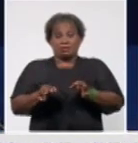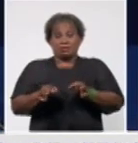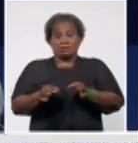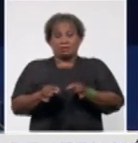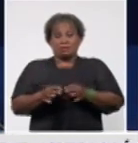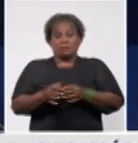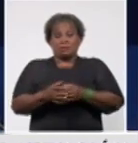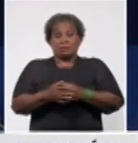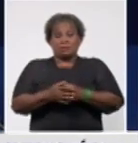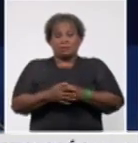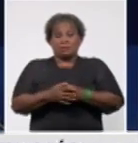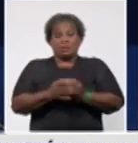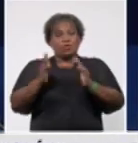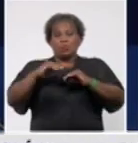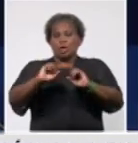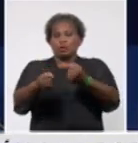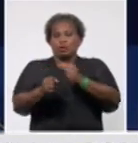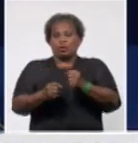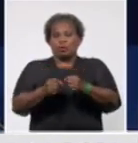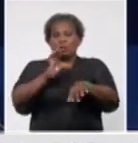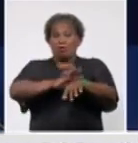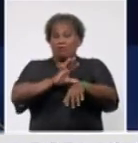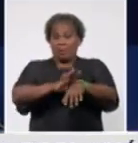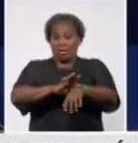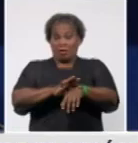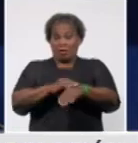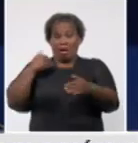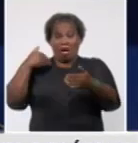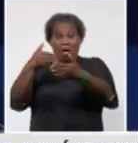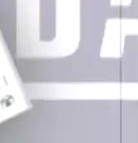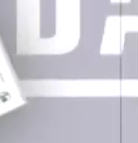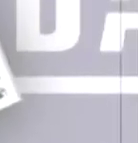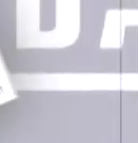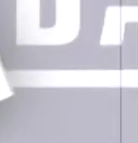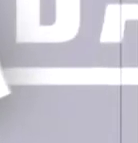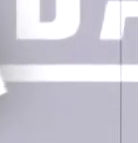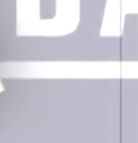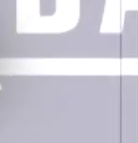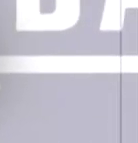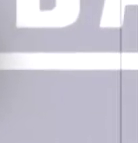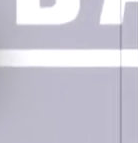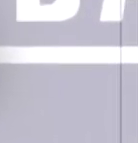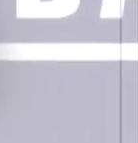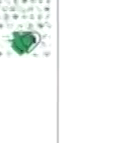we have on the behavior of the pandemic in Cuba and the world.